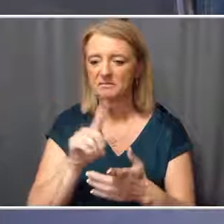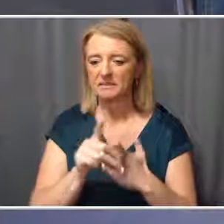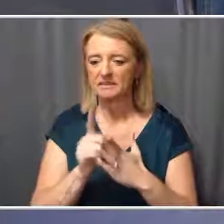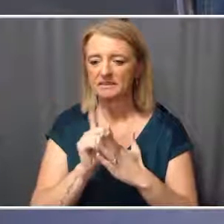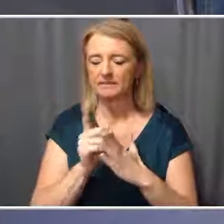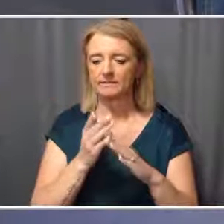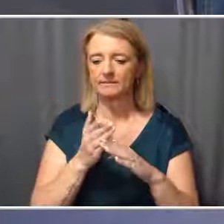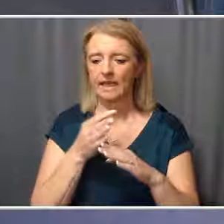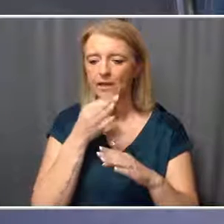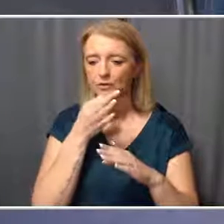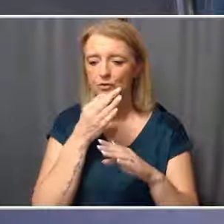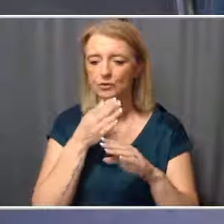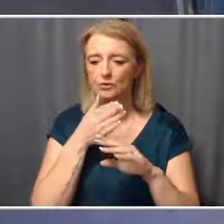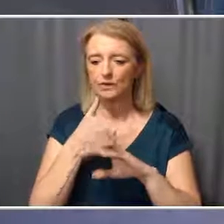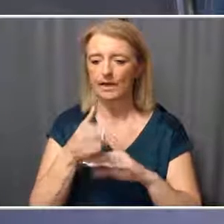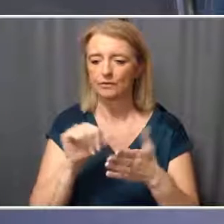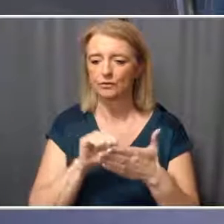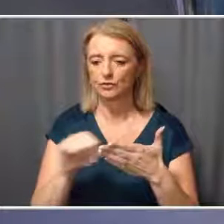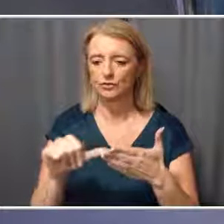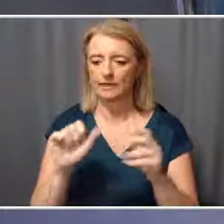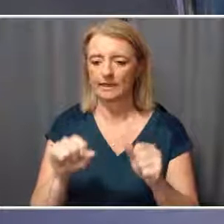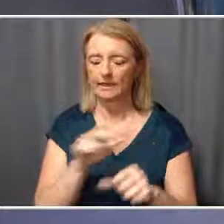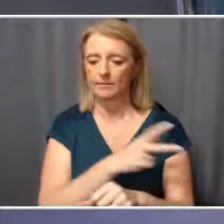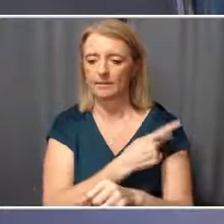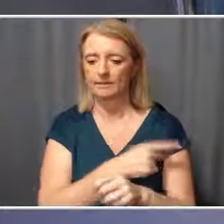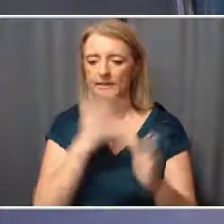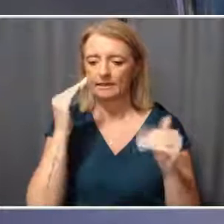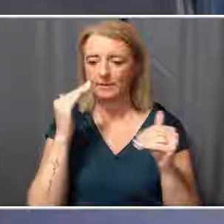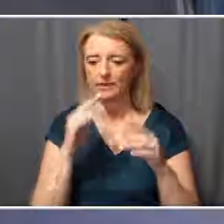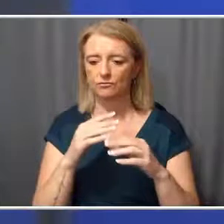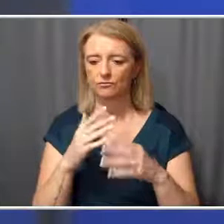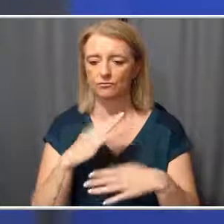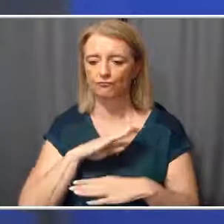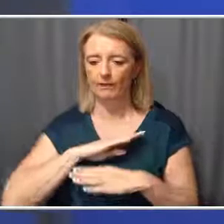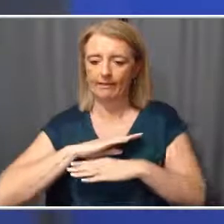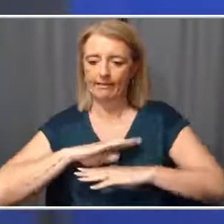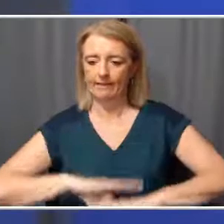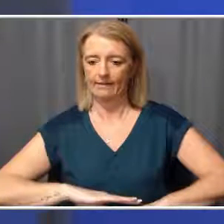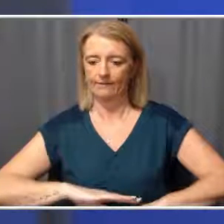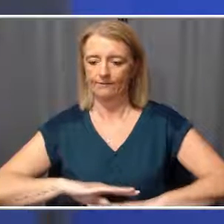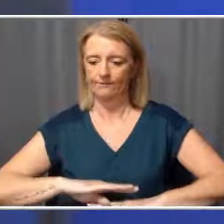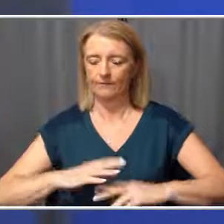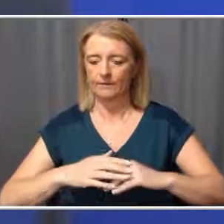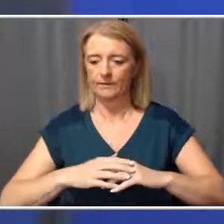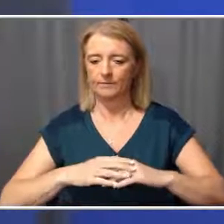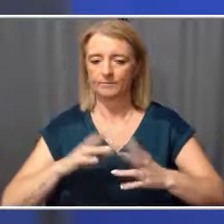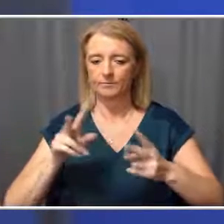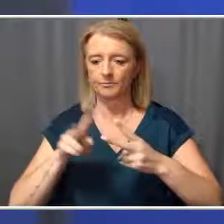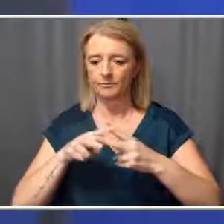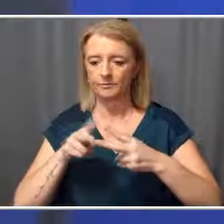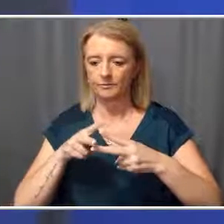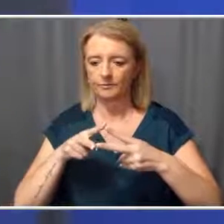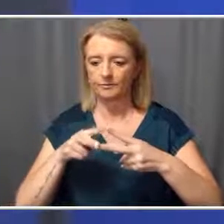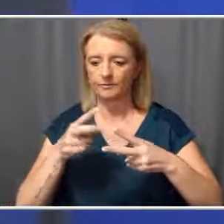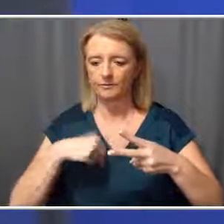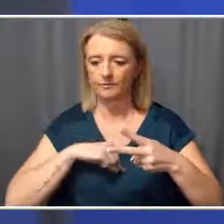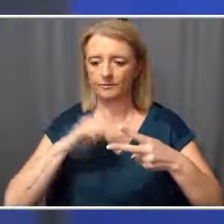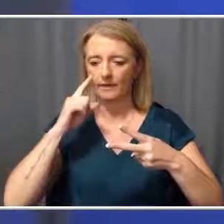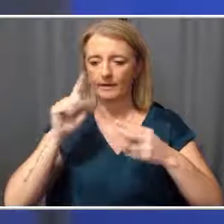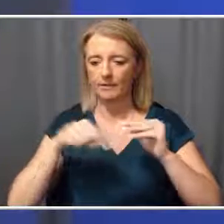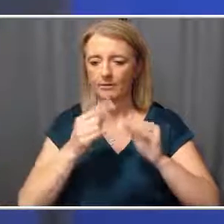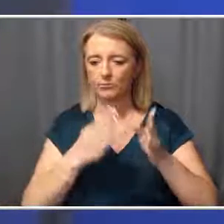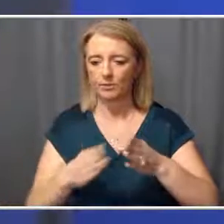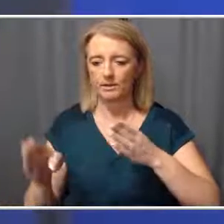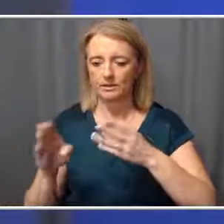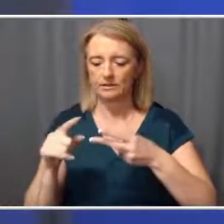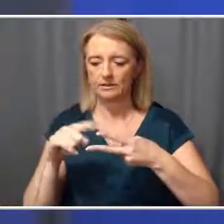soon after surgery, within a few days, patients should be able to notice a difference as far as kind of almost the resting discomfort that a